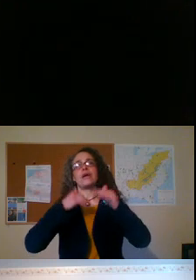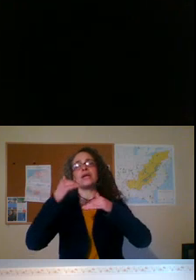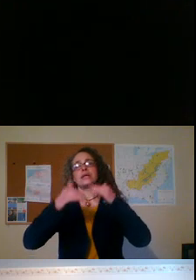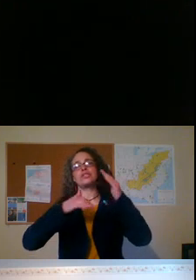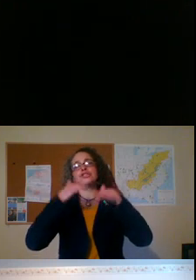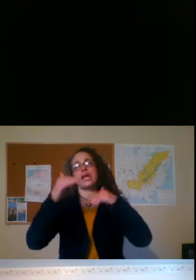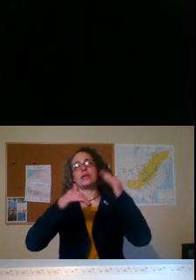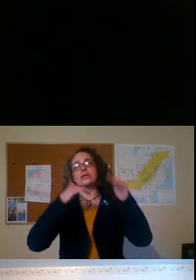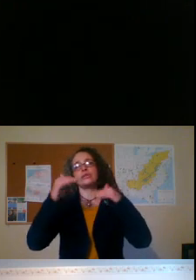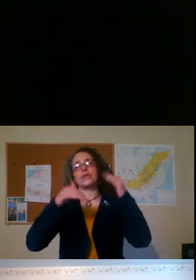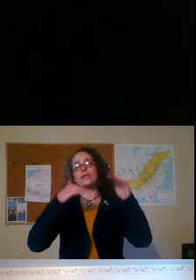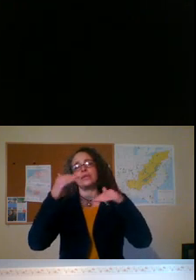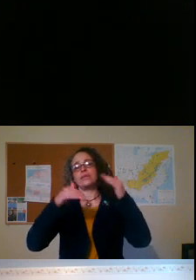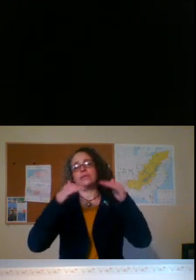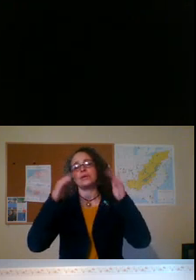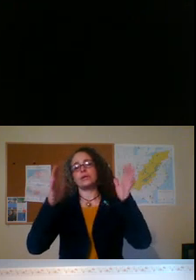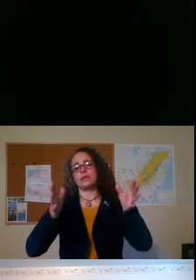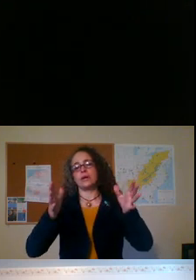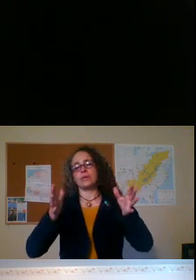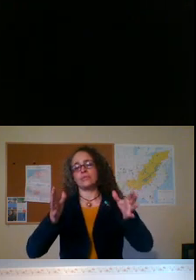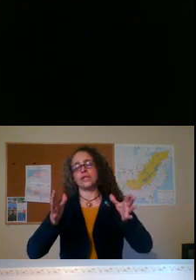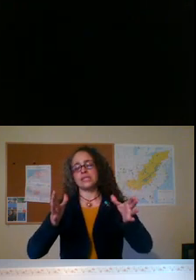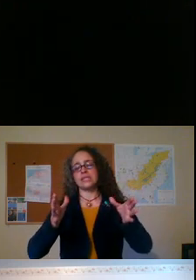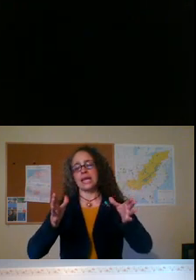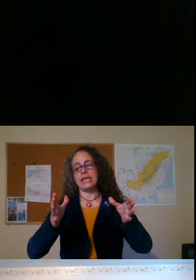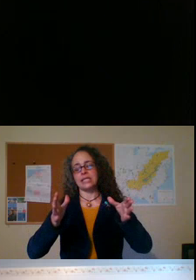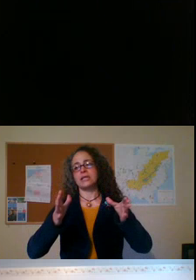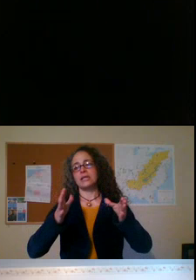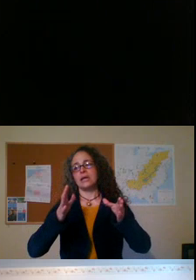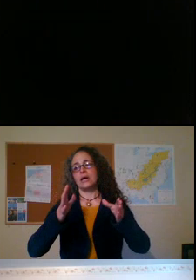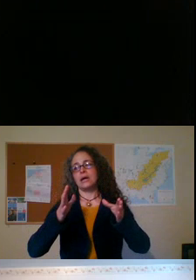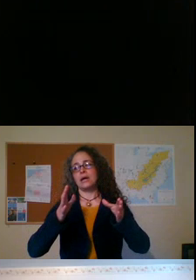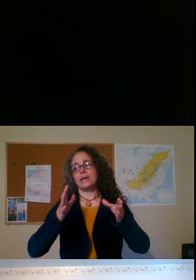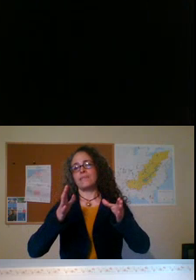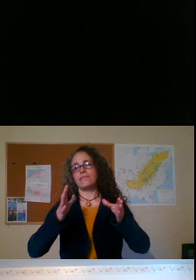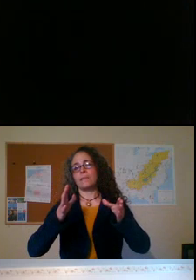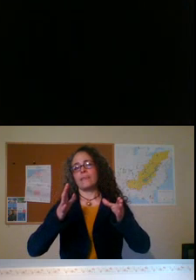through various channels within the state.